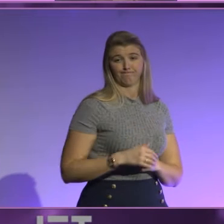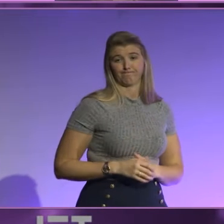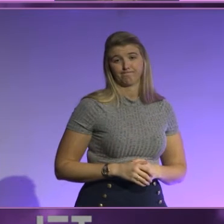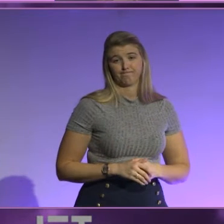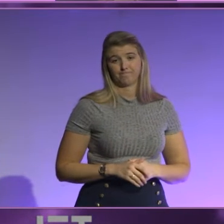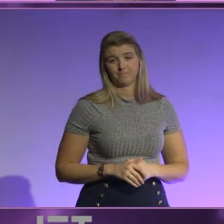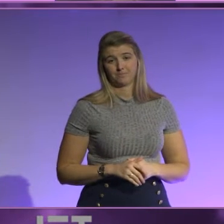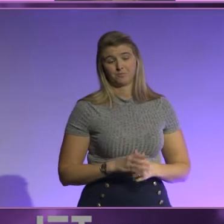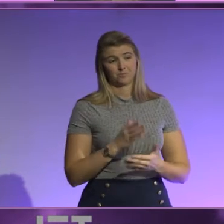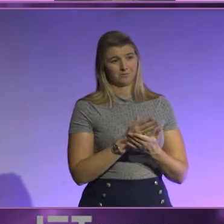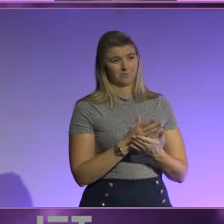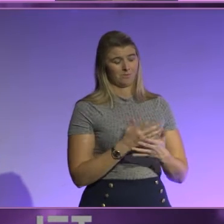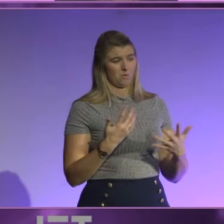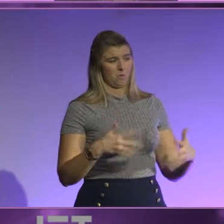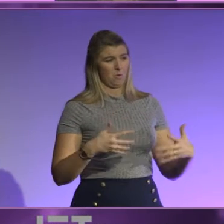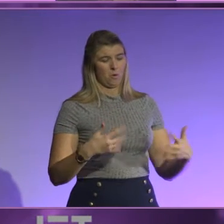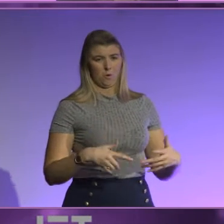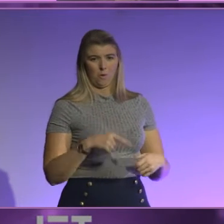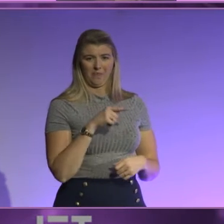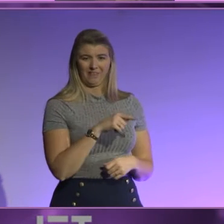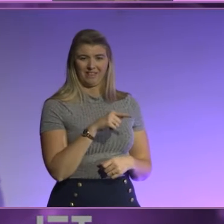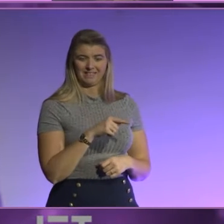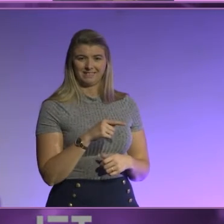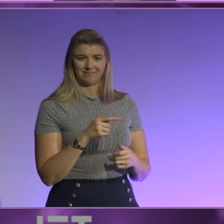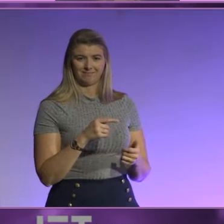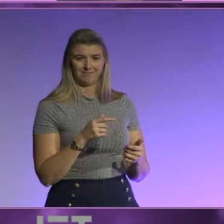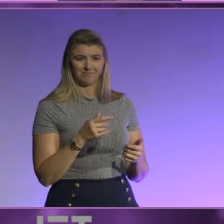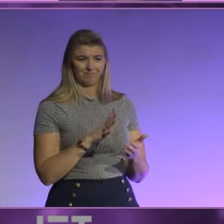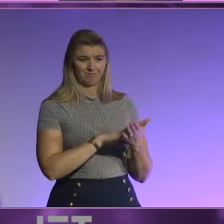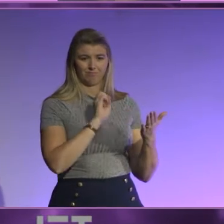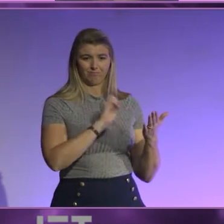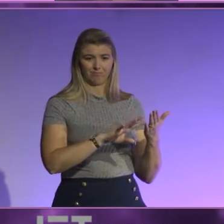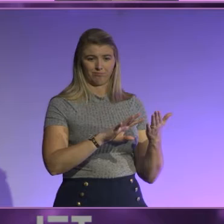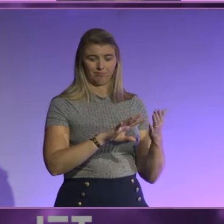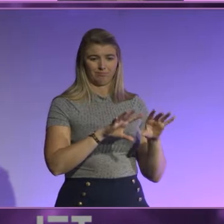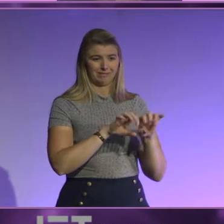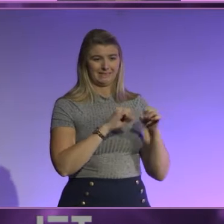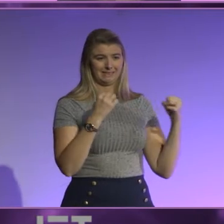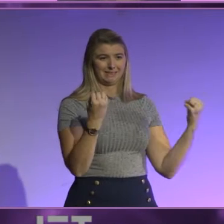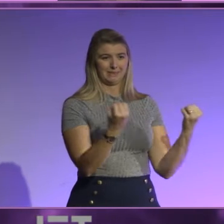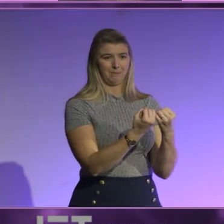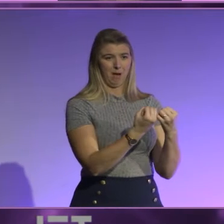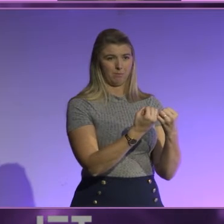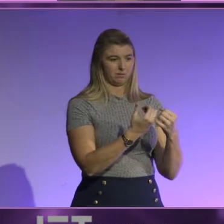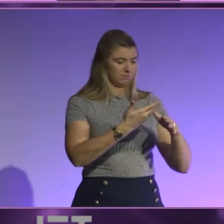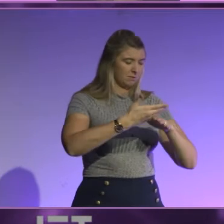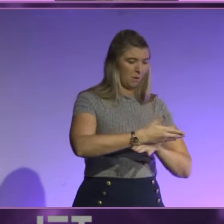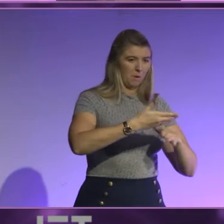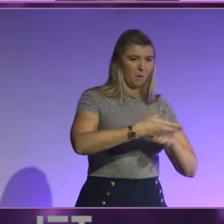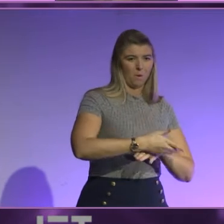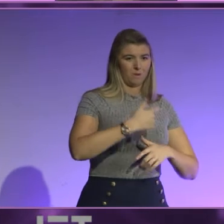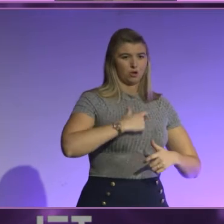button. And that's in itself effectively eliminating whole swathes of